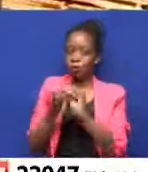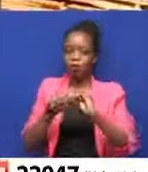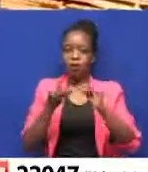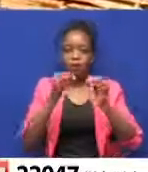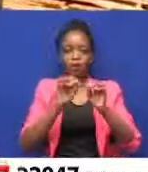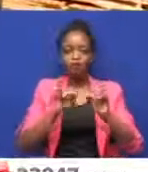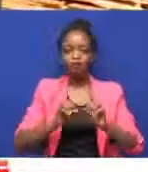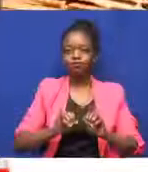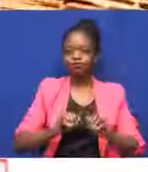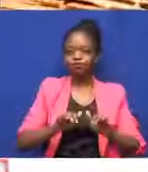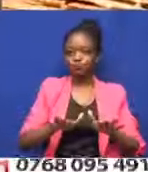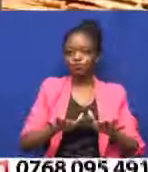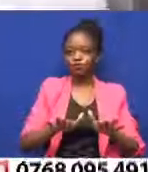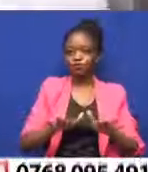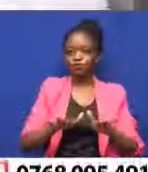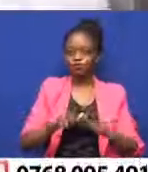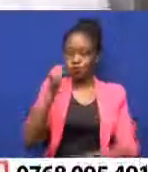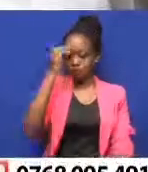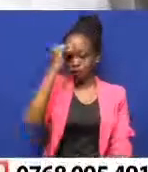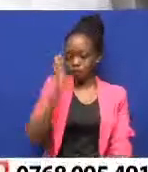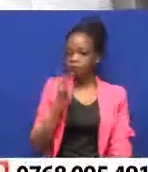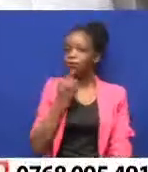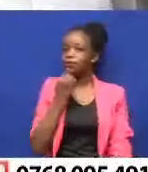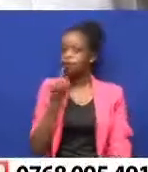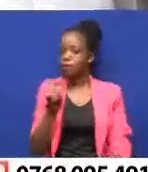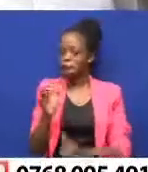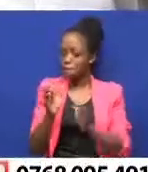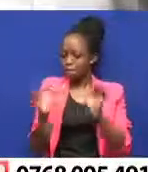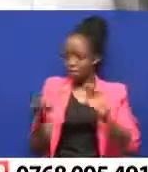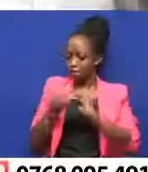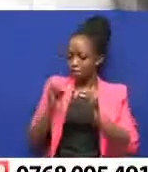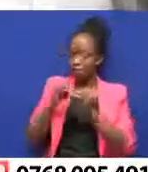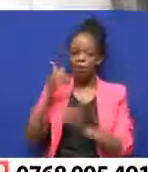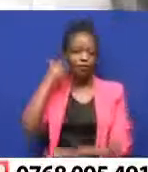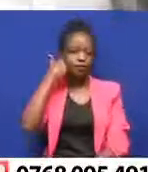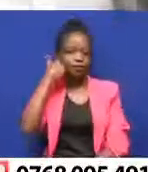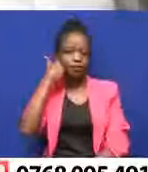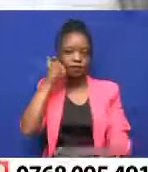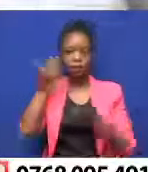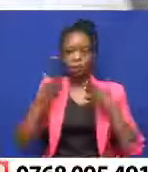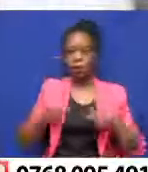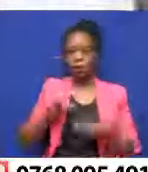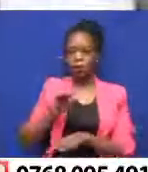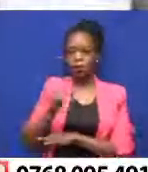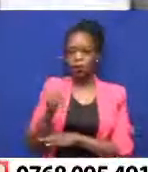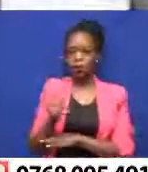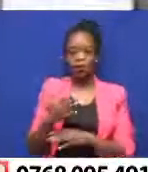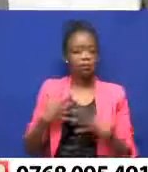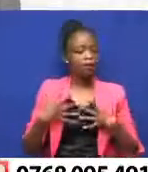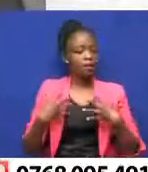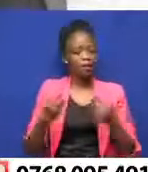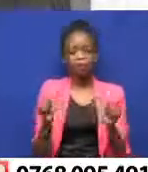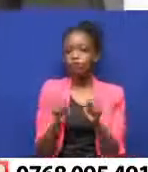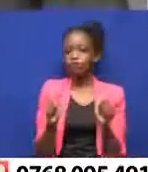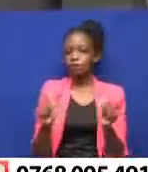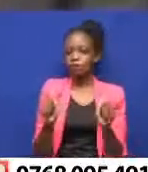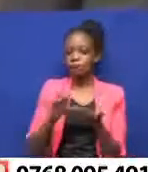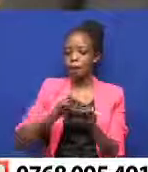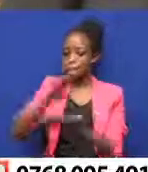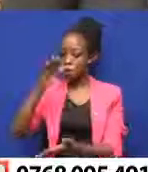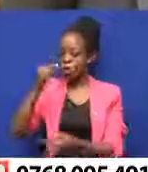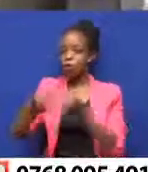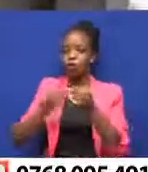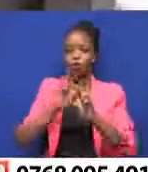of infections. According to Nyoro, a huge number of patients in the county have recovered, with more continuing